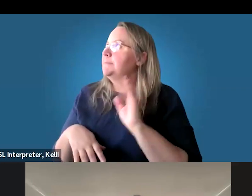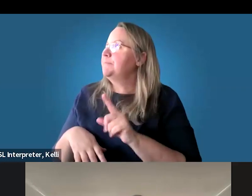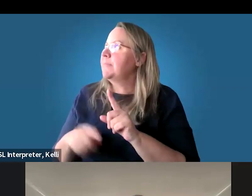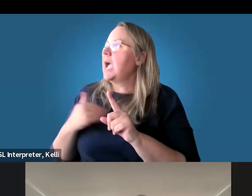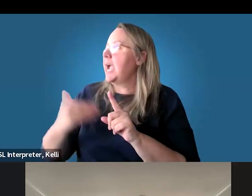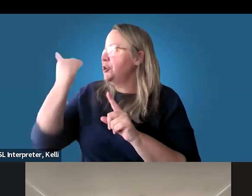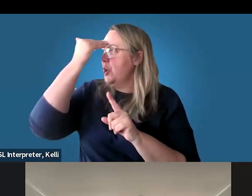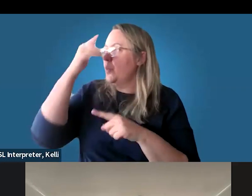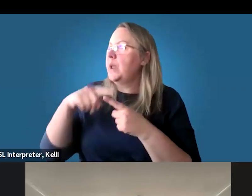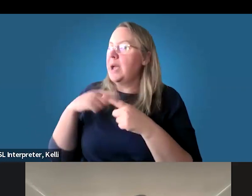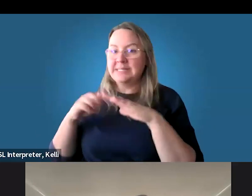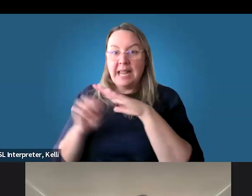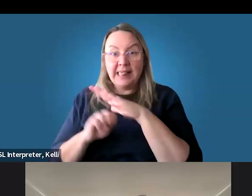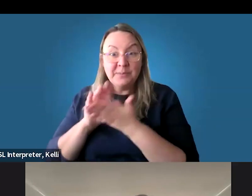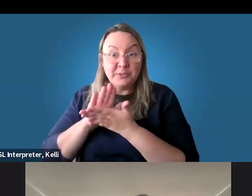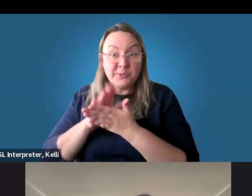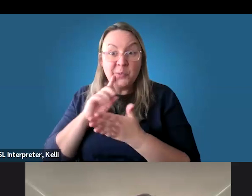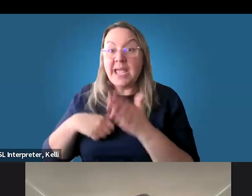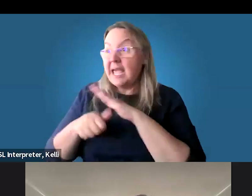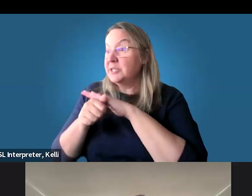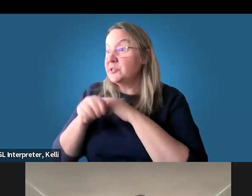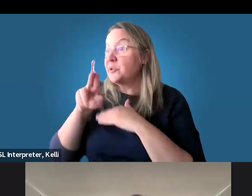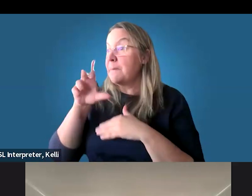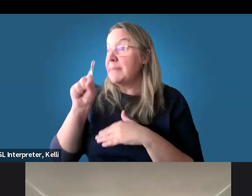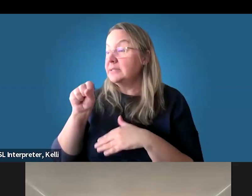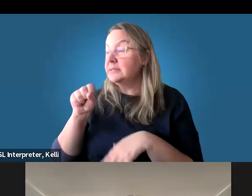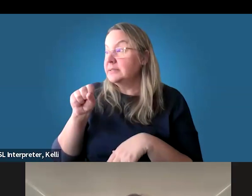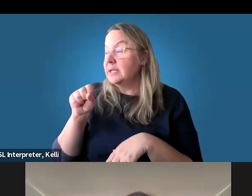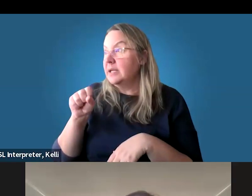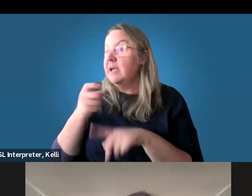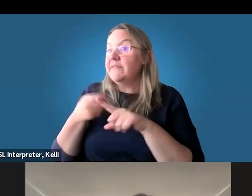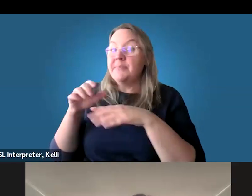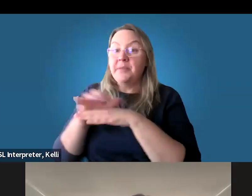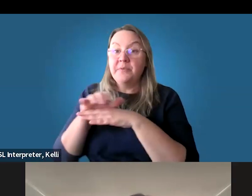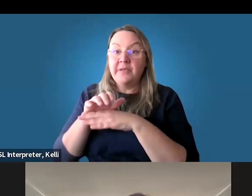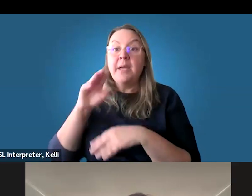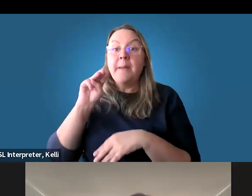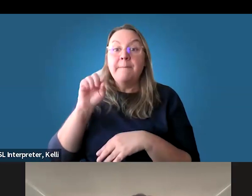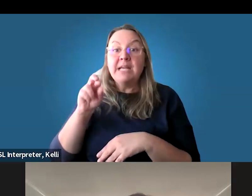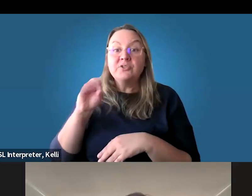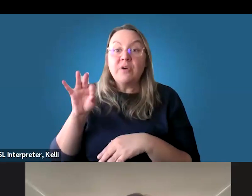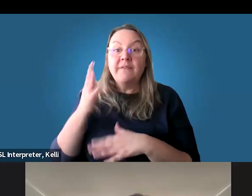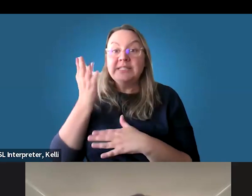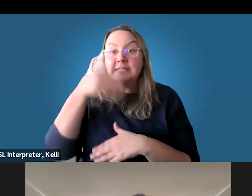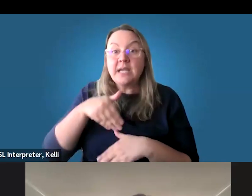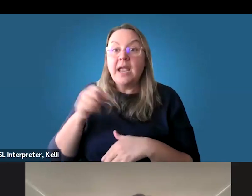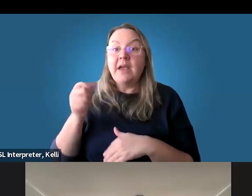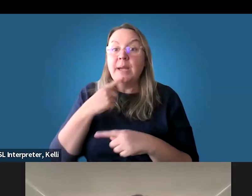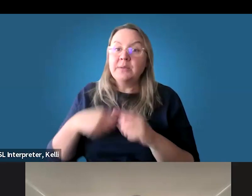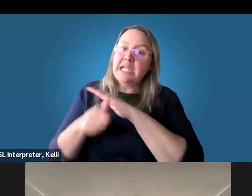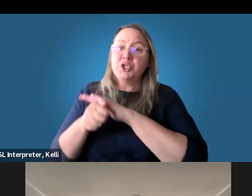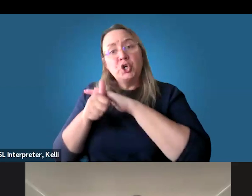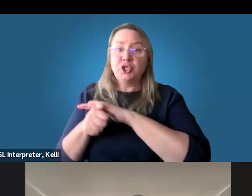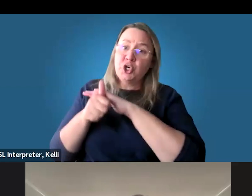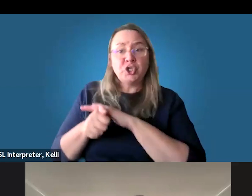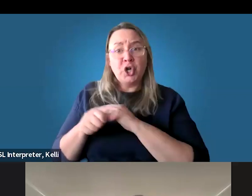I know when I was in elementary school, we had a turtle bus, and from the movie Master of Disguise, everybody would say, "Turtle, turtle, turtle."